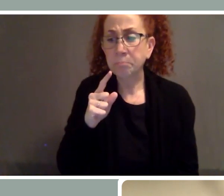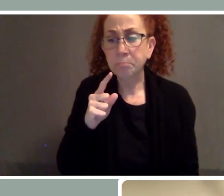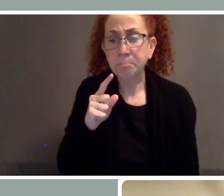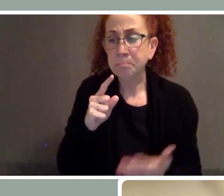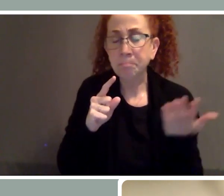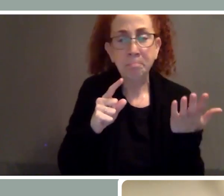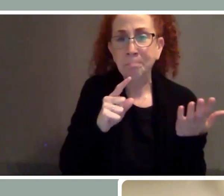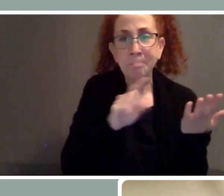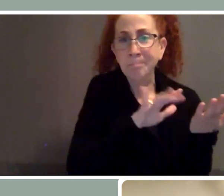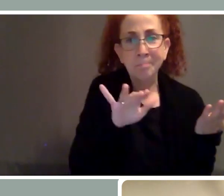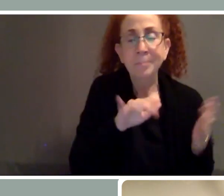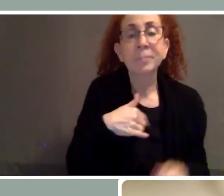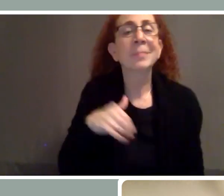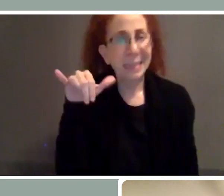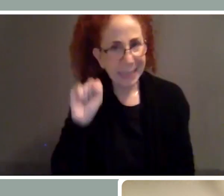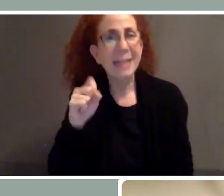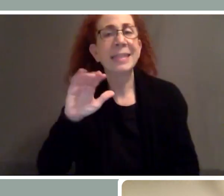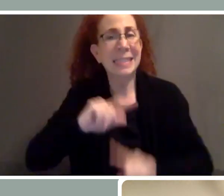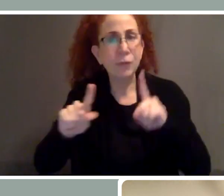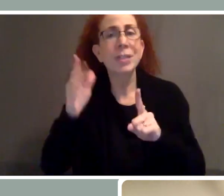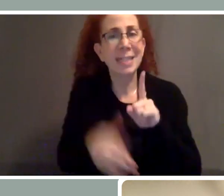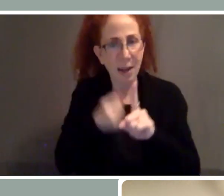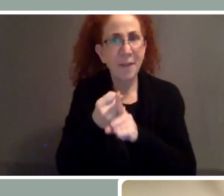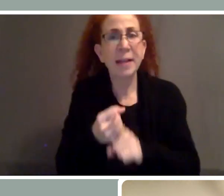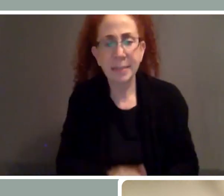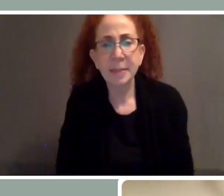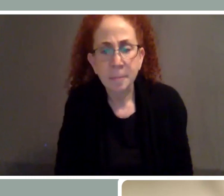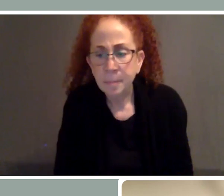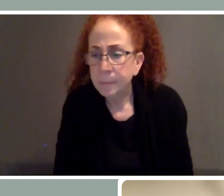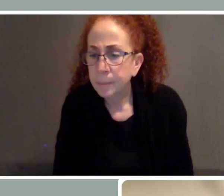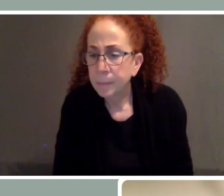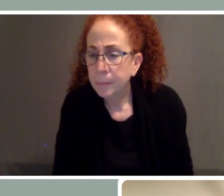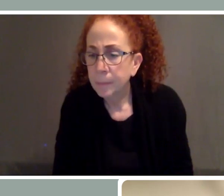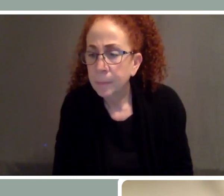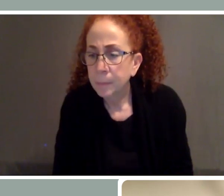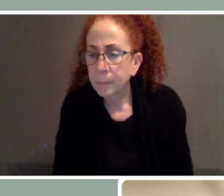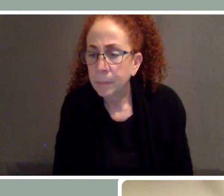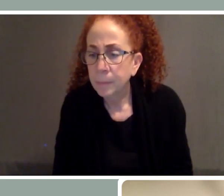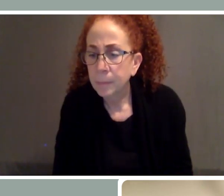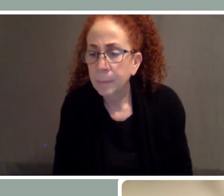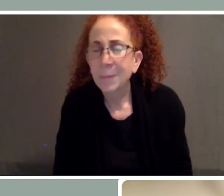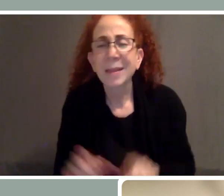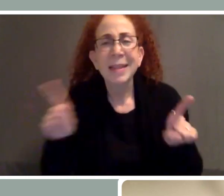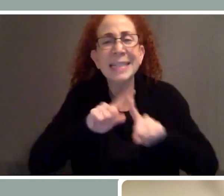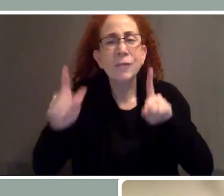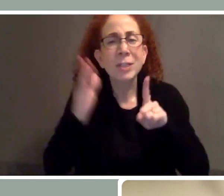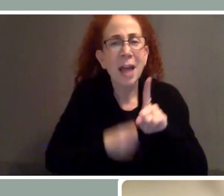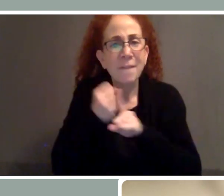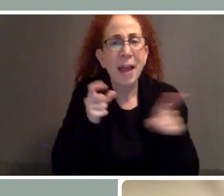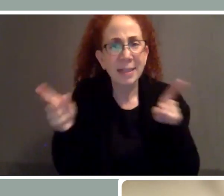Yeah, they do. So there is they have some different side effects.